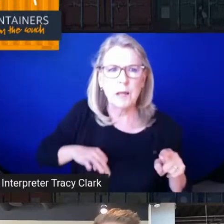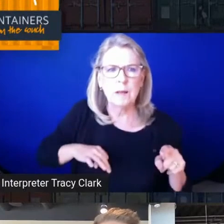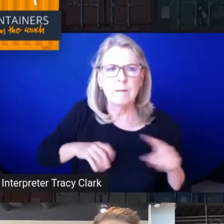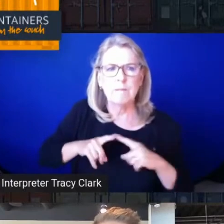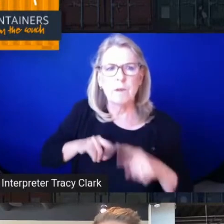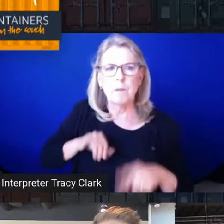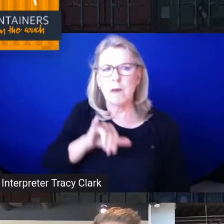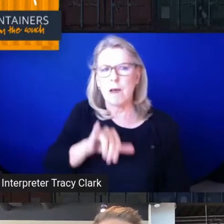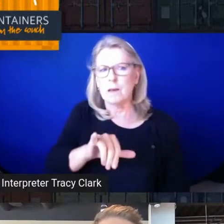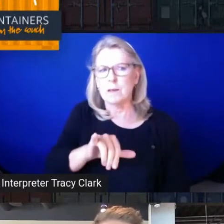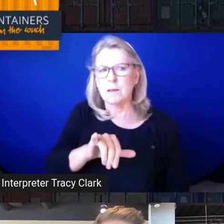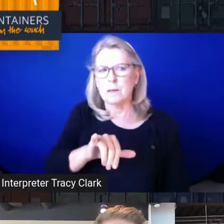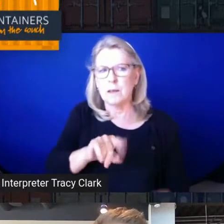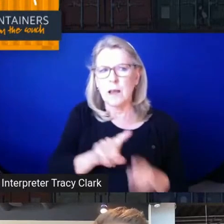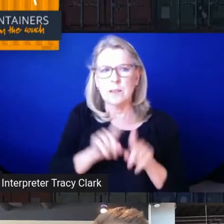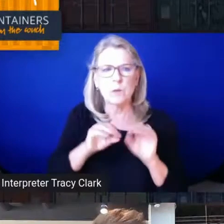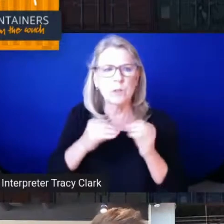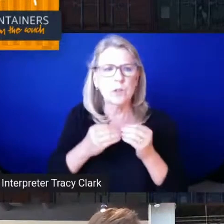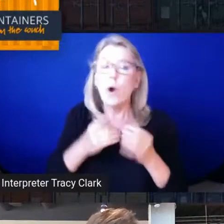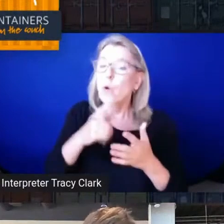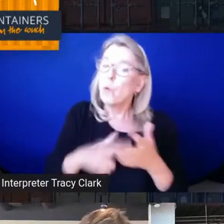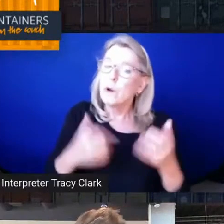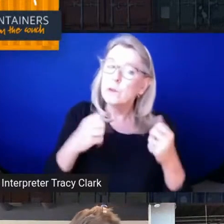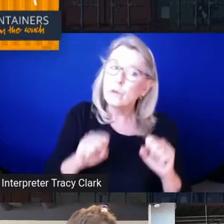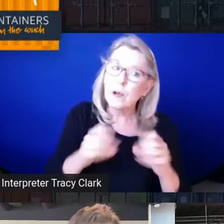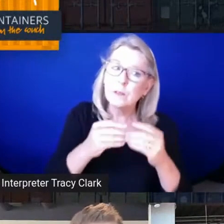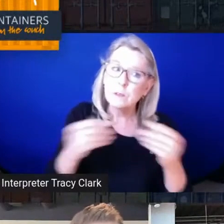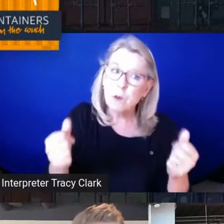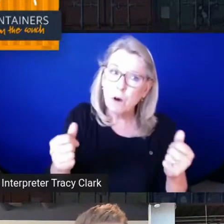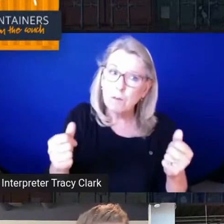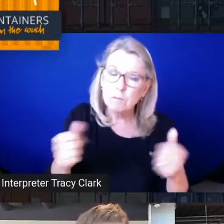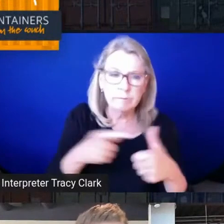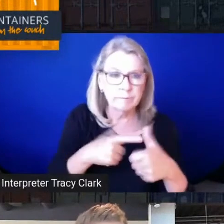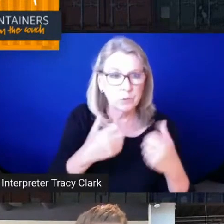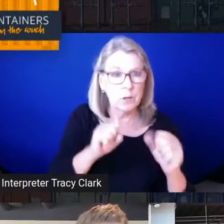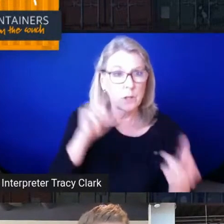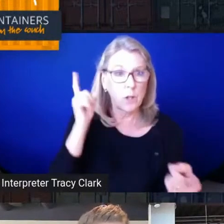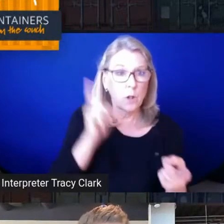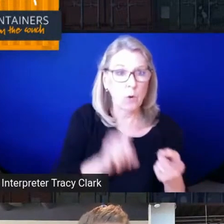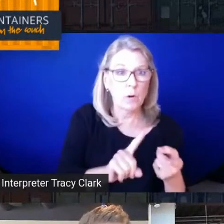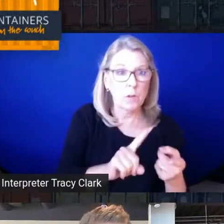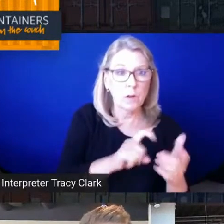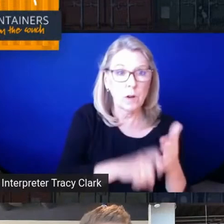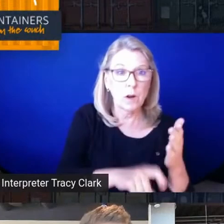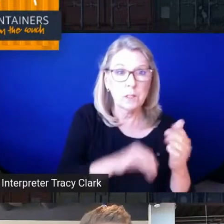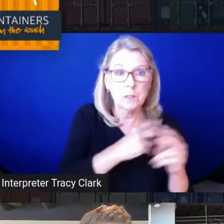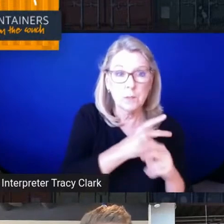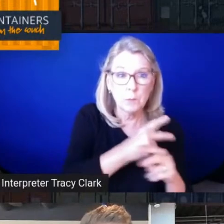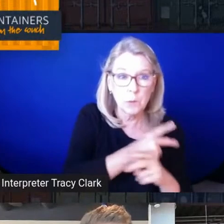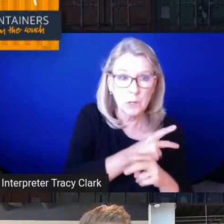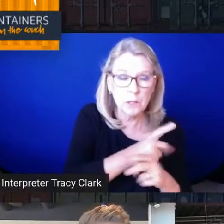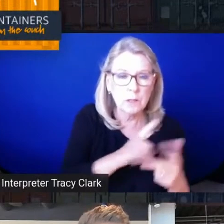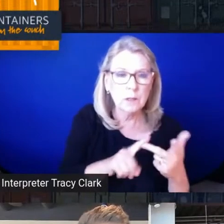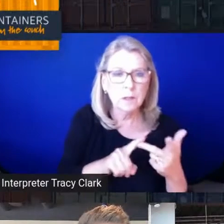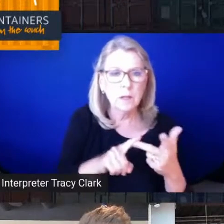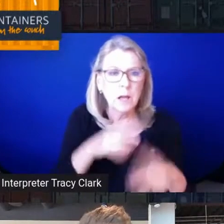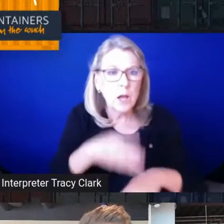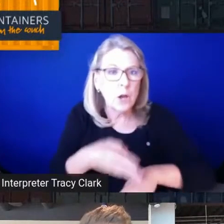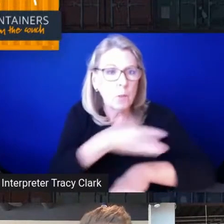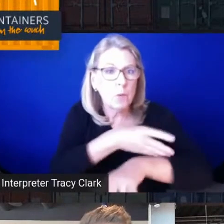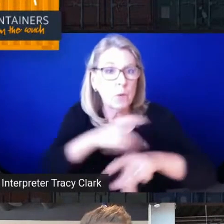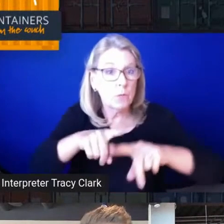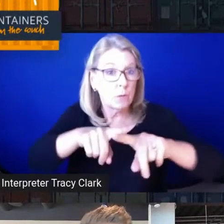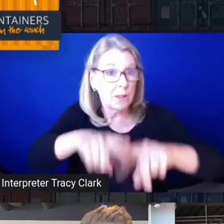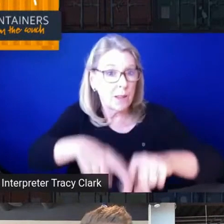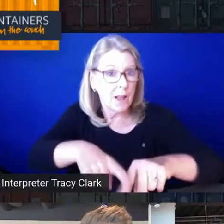what you're actually trying to solve, whether you're trying to lower the cost of compute, whether you're trying to improve the reliability of your services by deploying them